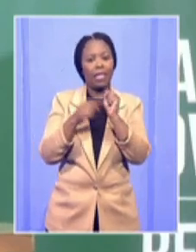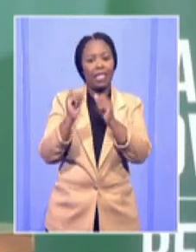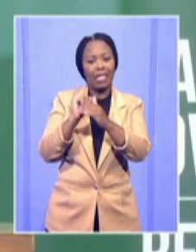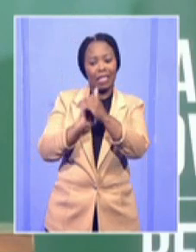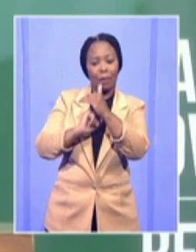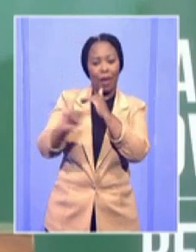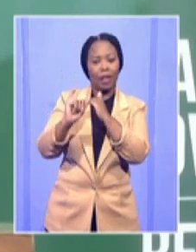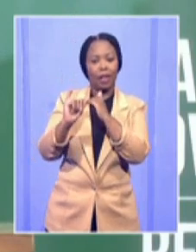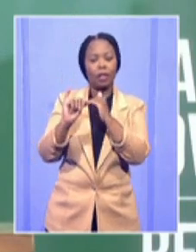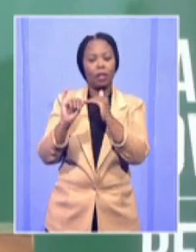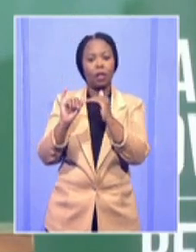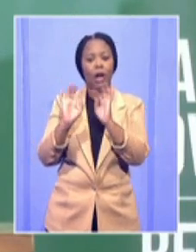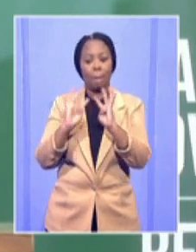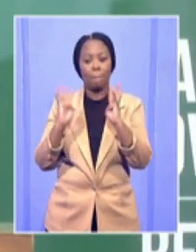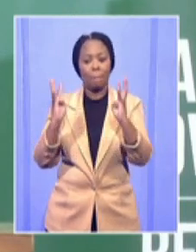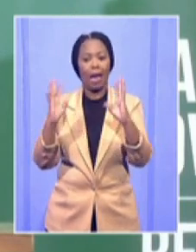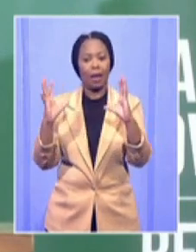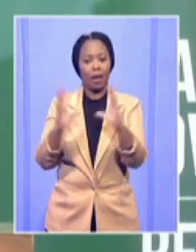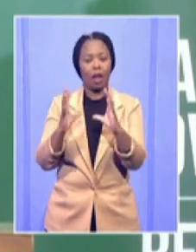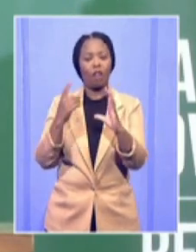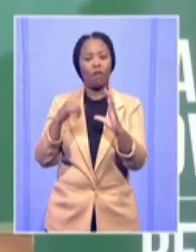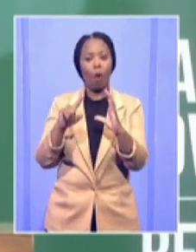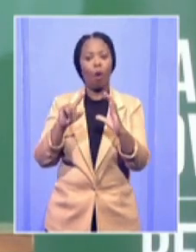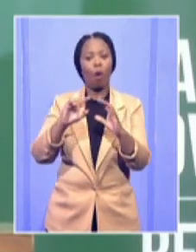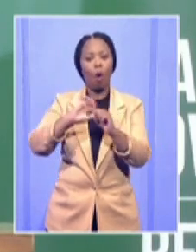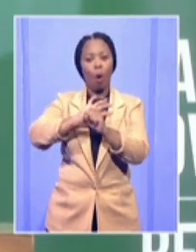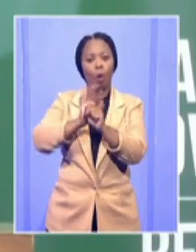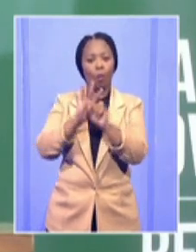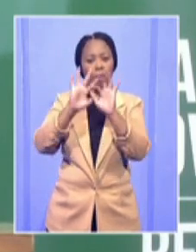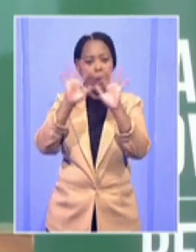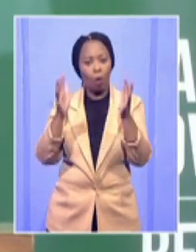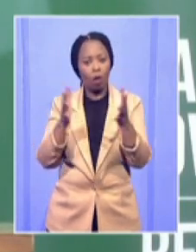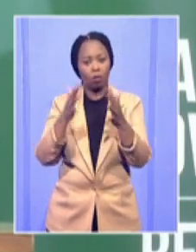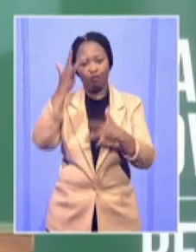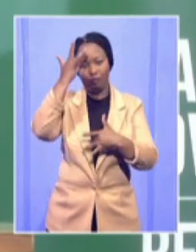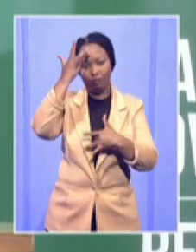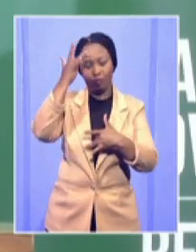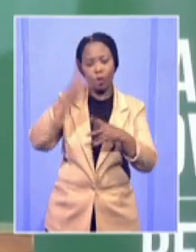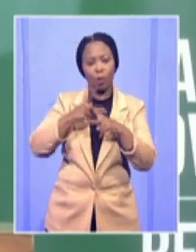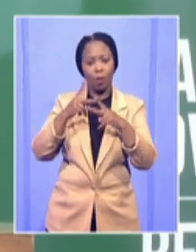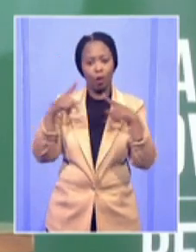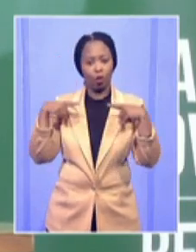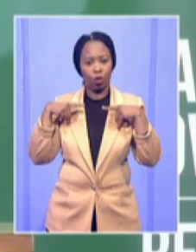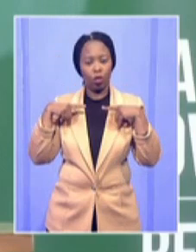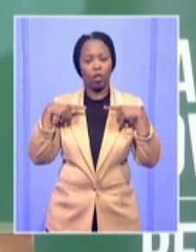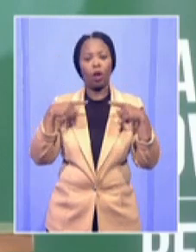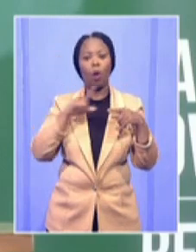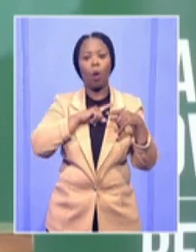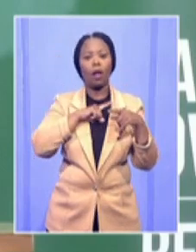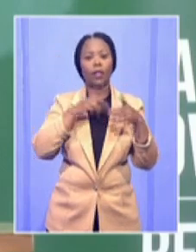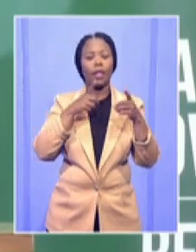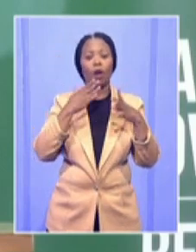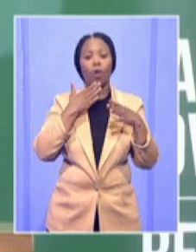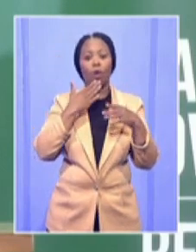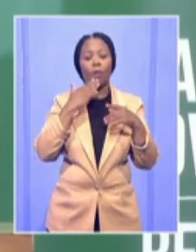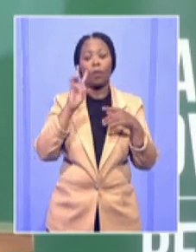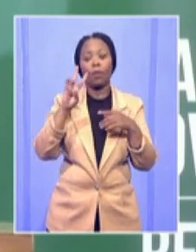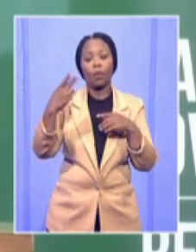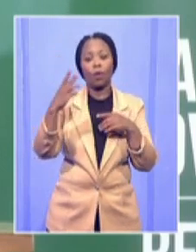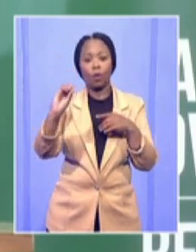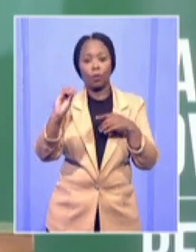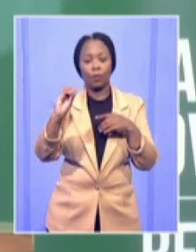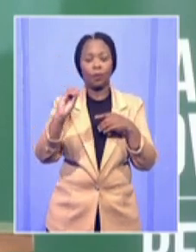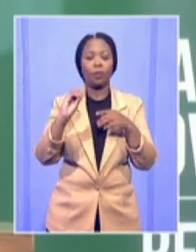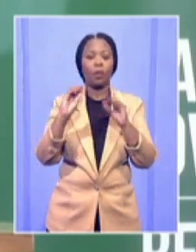pandemic preparedness and response that was commissioned by Director General of World Health Organization, which